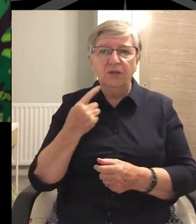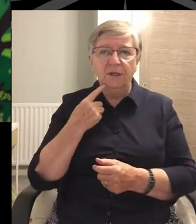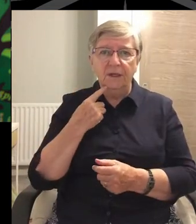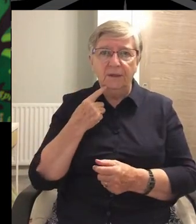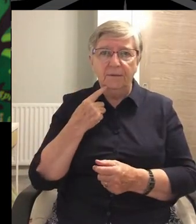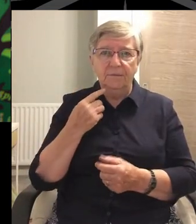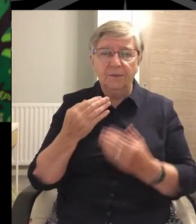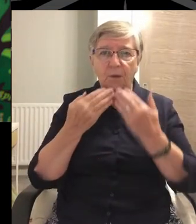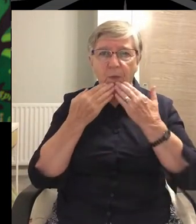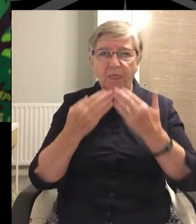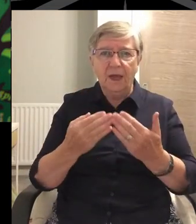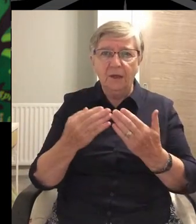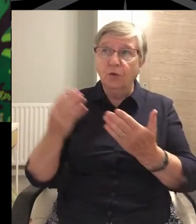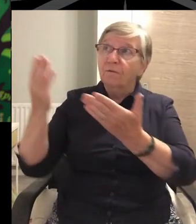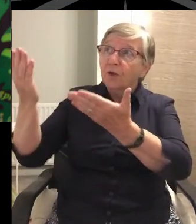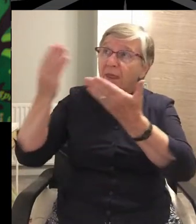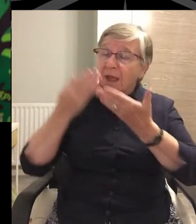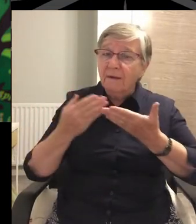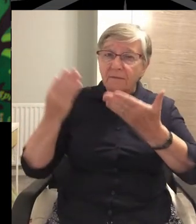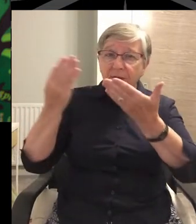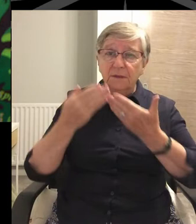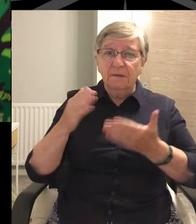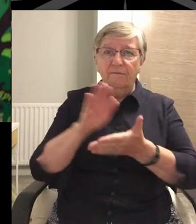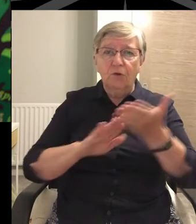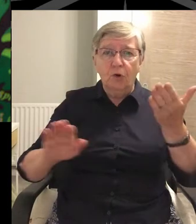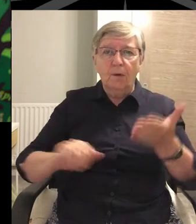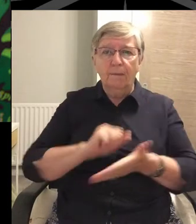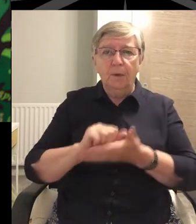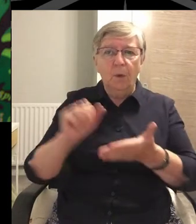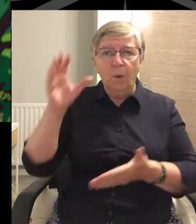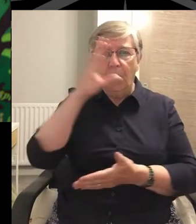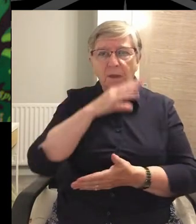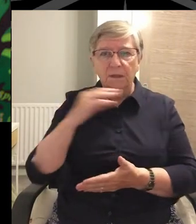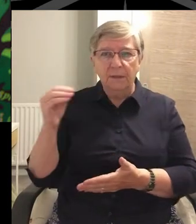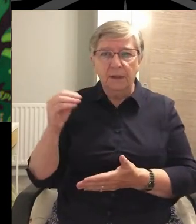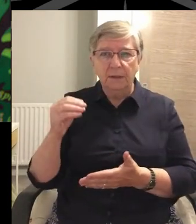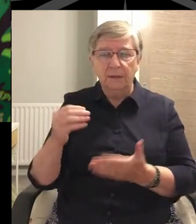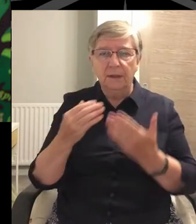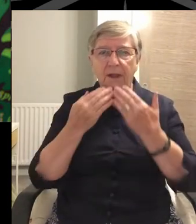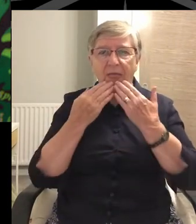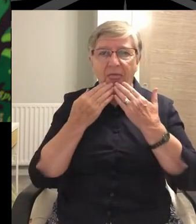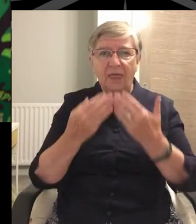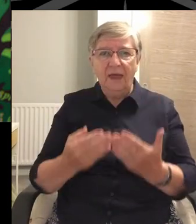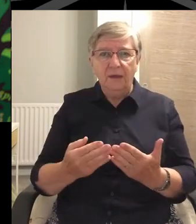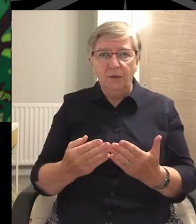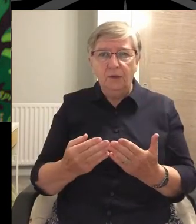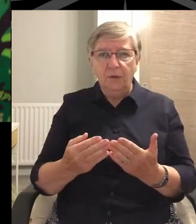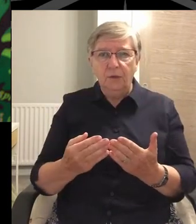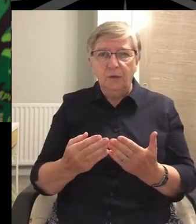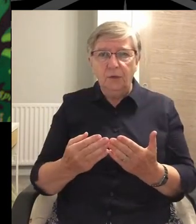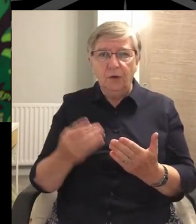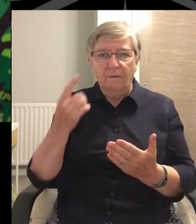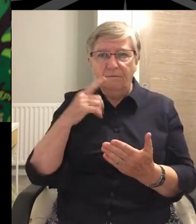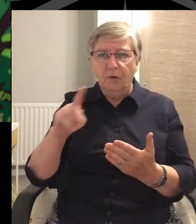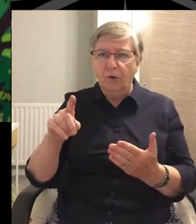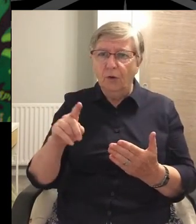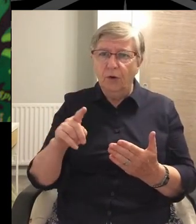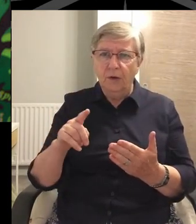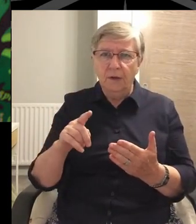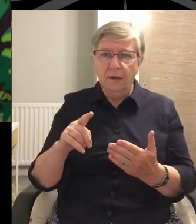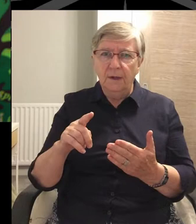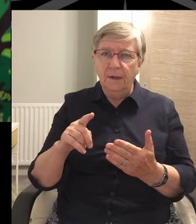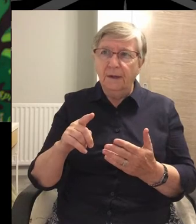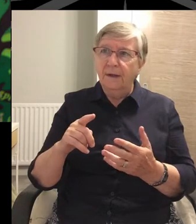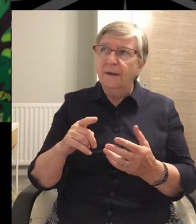We thank you for the gifts that the Spirit gives. We thank you for the fruitfulness that the